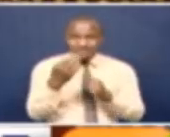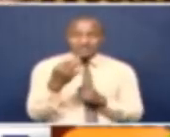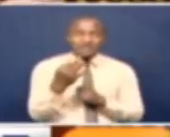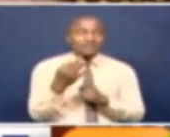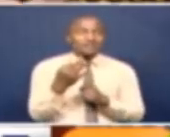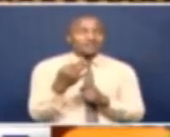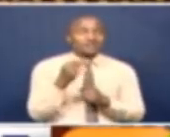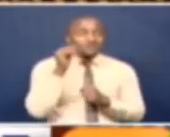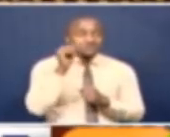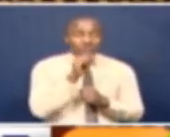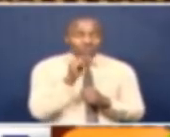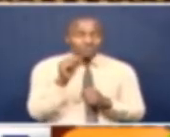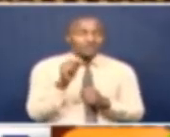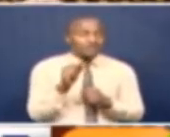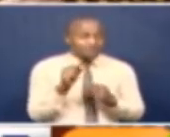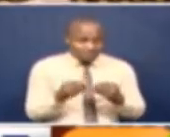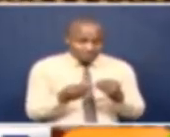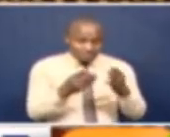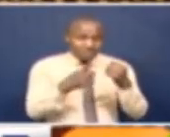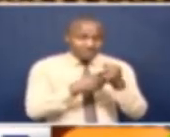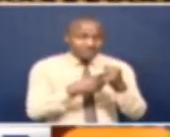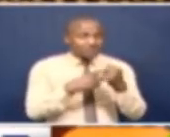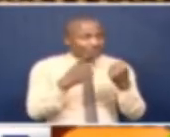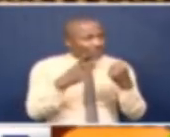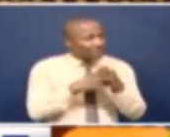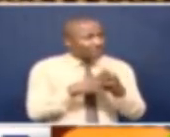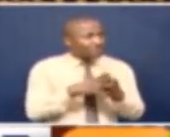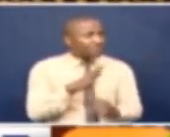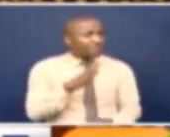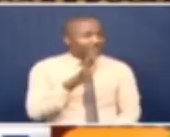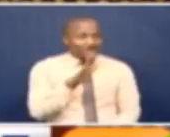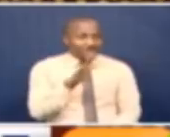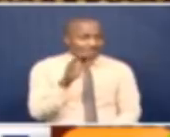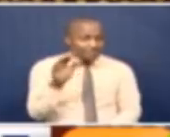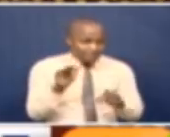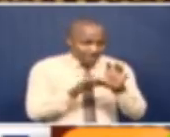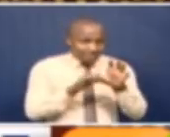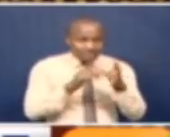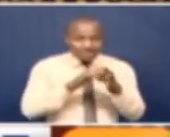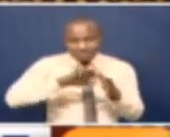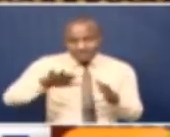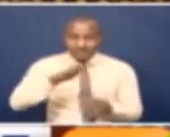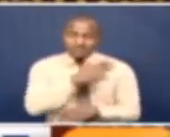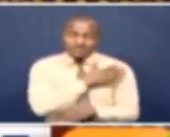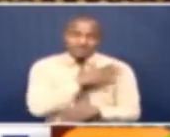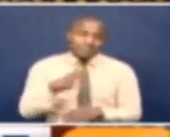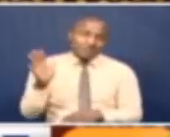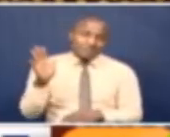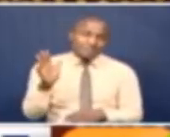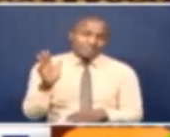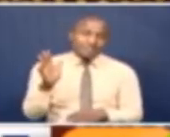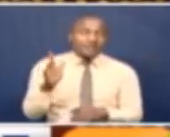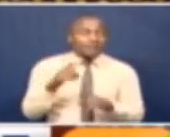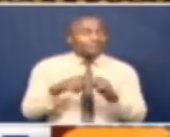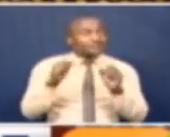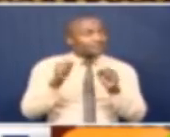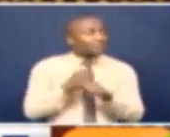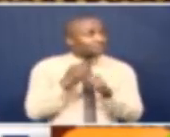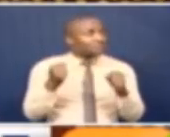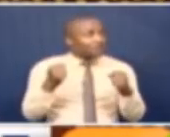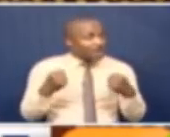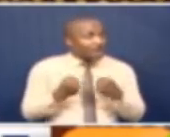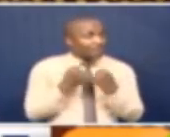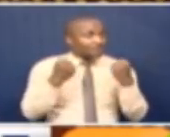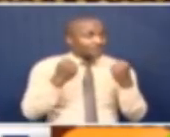therefore, Jubilee presents its six members or five members, and NASA will present its three or four members. But it cannot happen